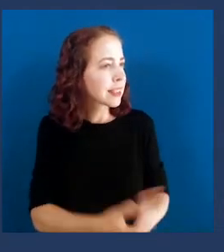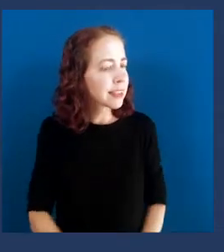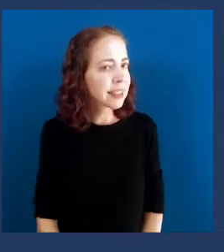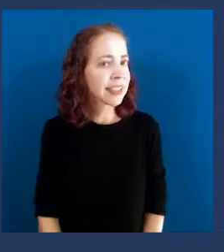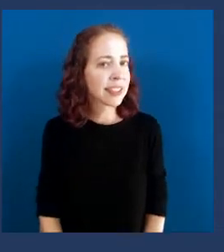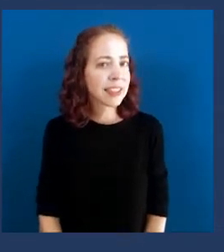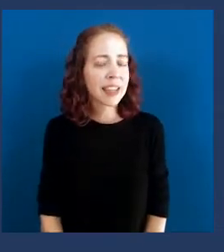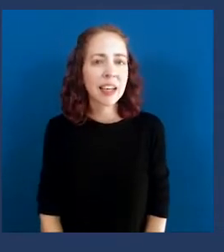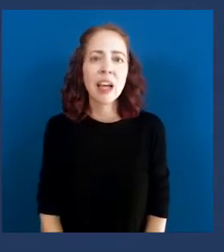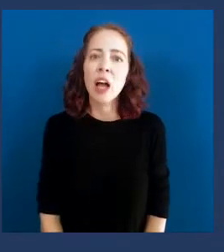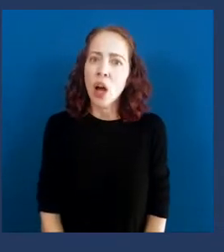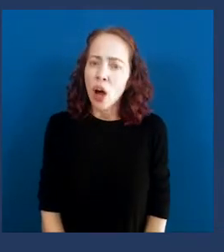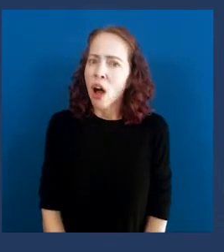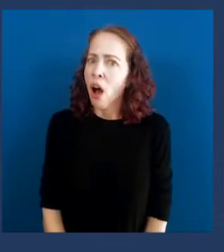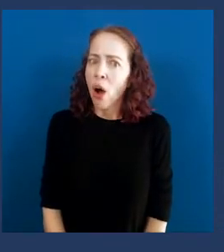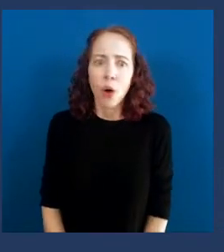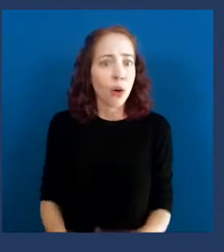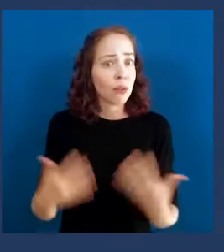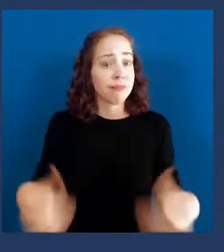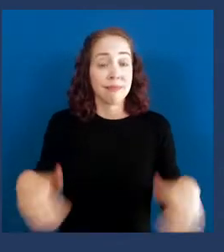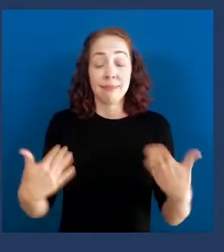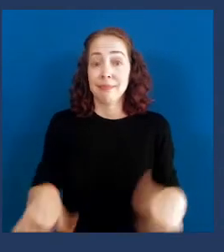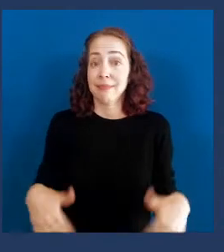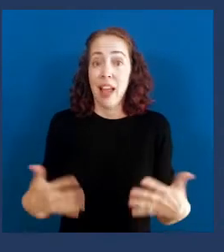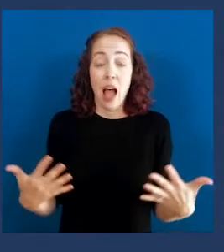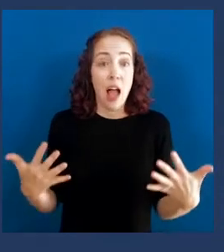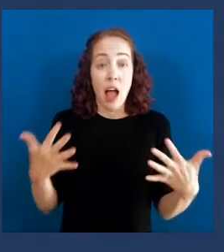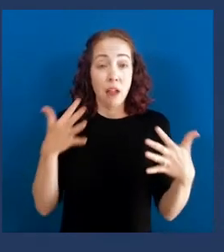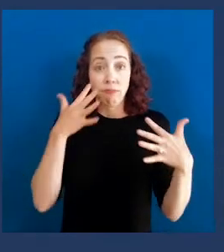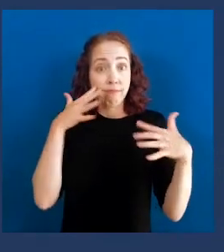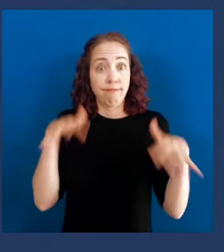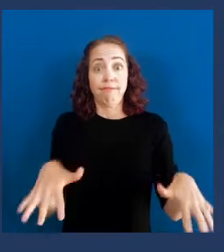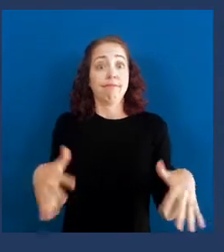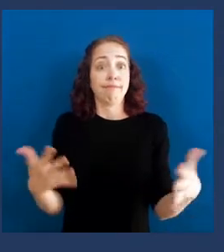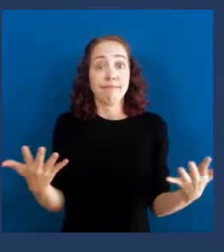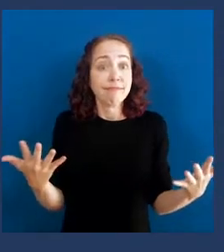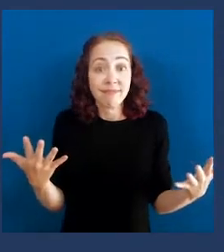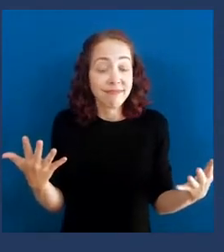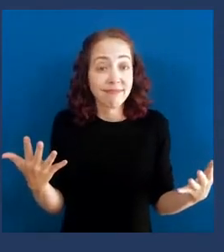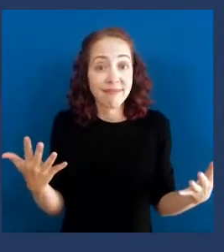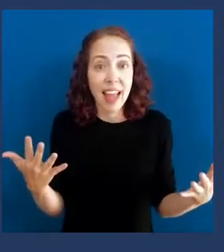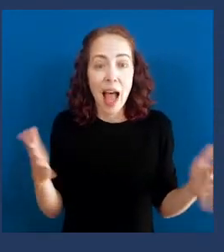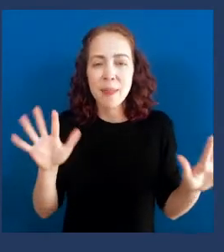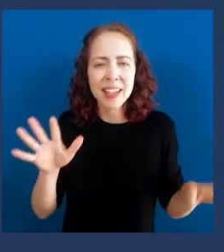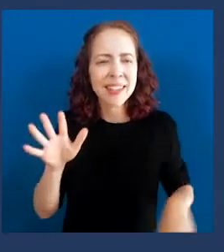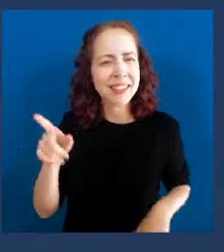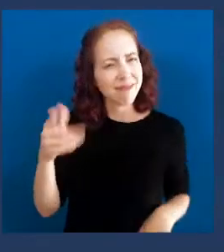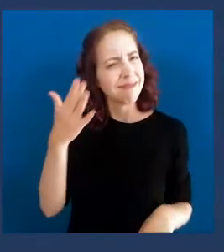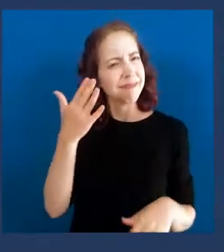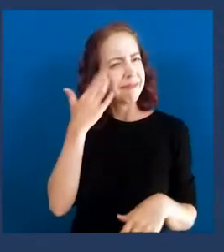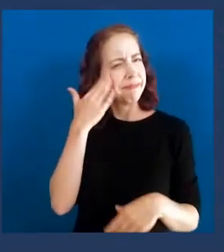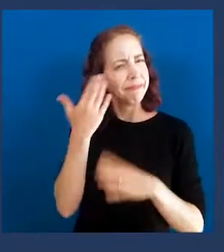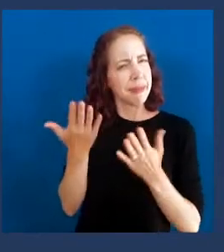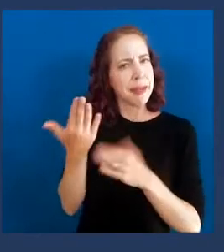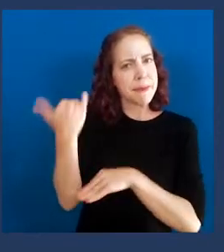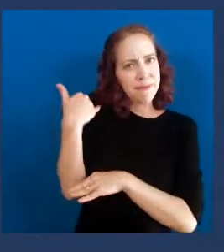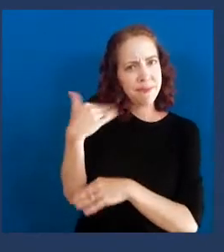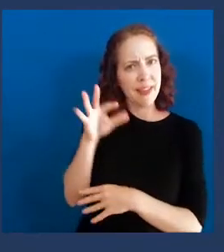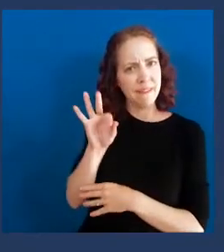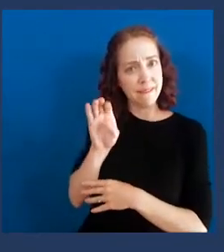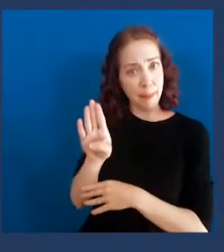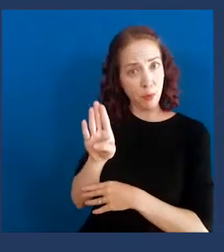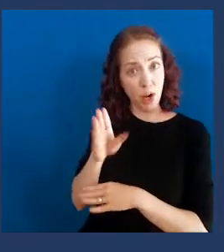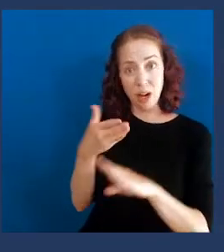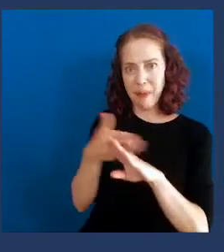it going for you personally? It's been just absolutely mind-blowing, to say the least. If you know, back in